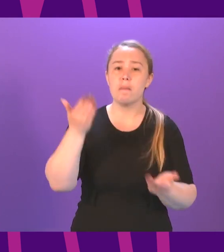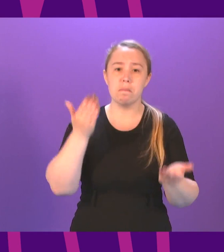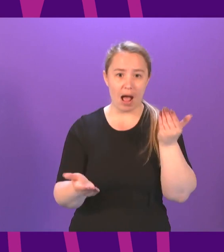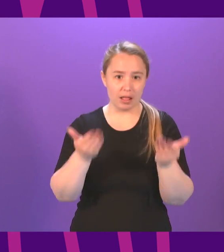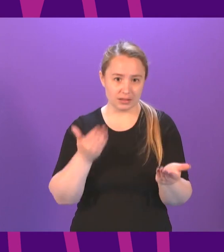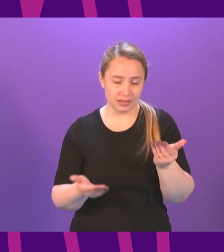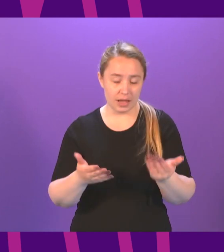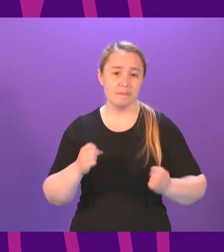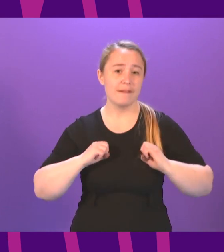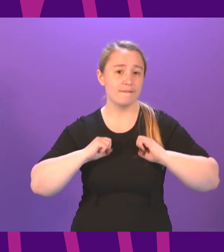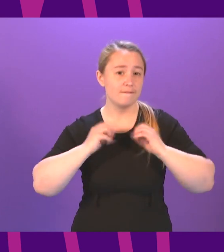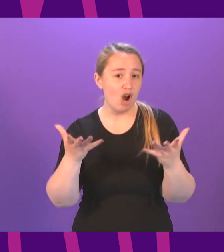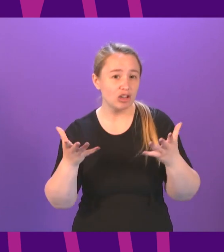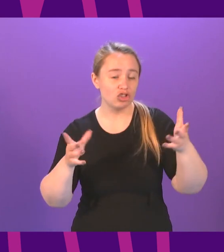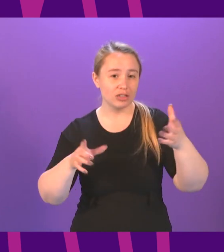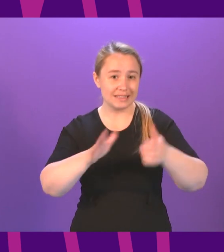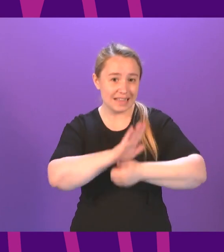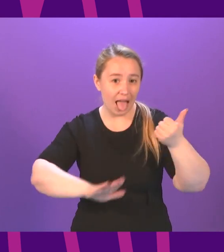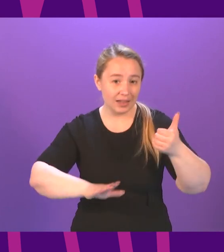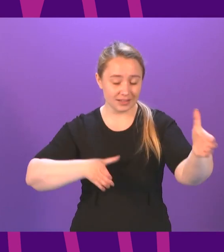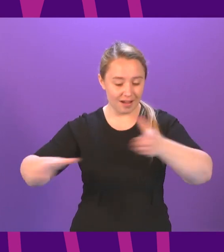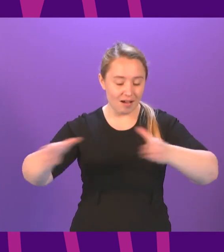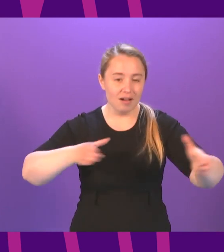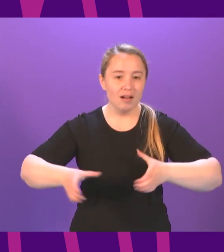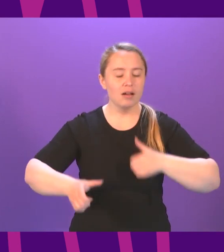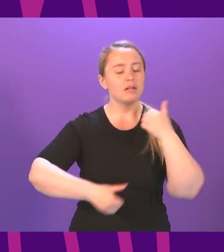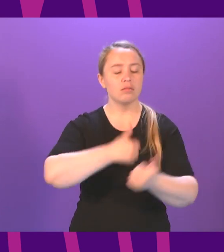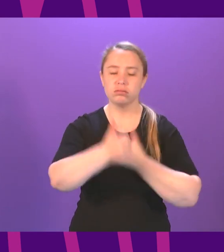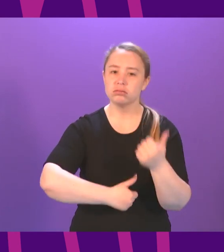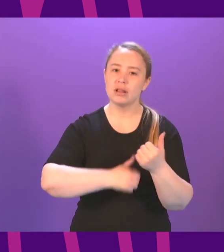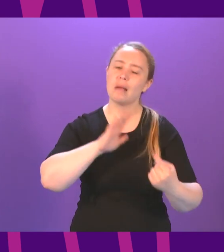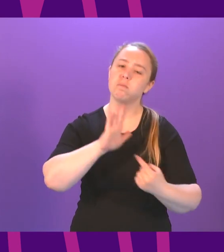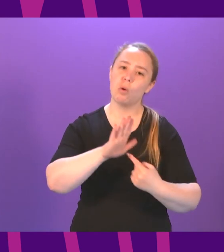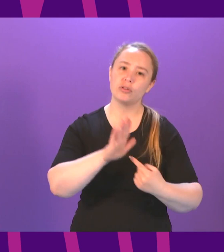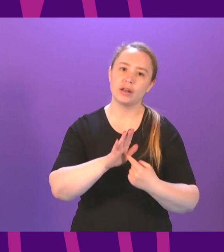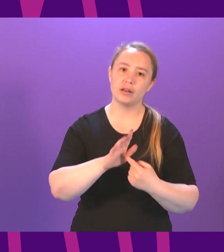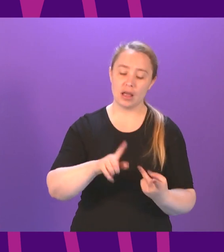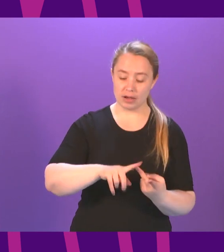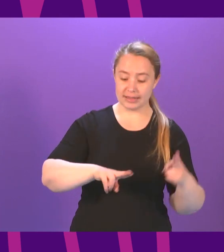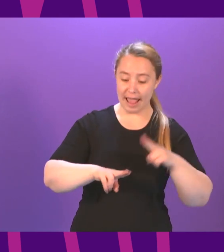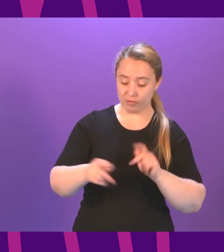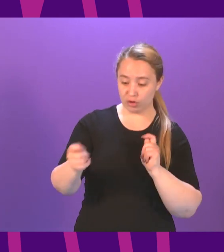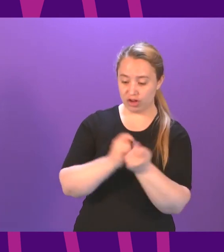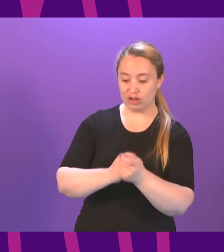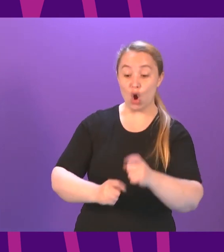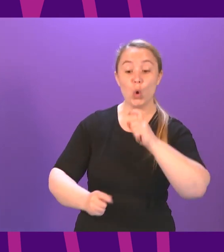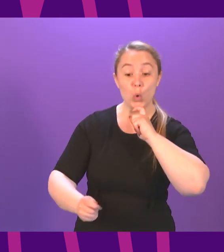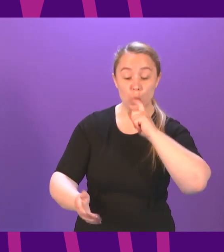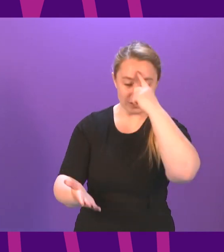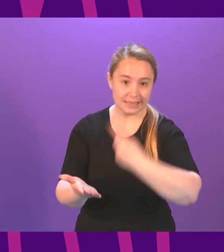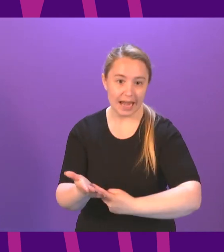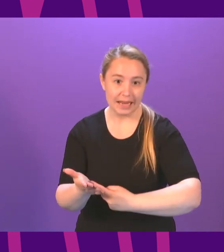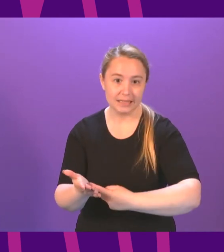and these new perspectives. This is important. Because when we change who is making decisions, we change